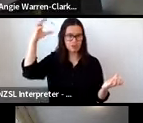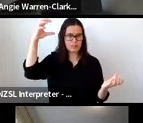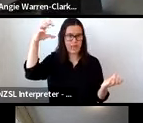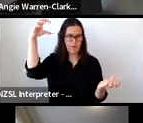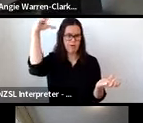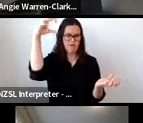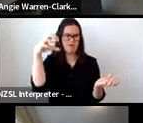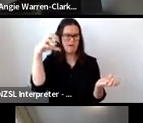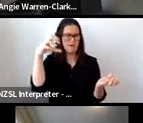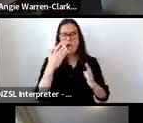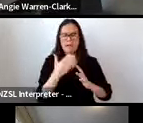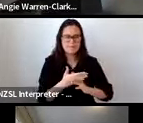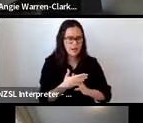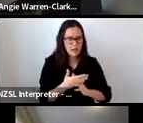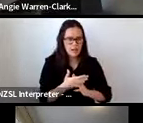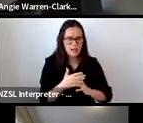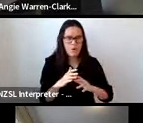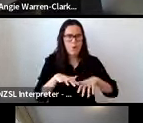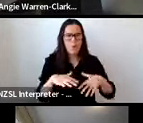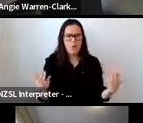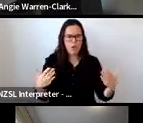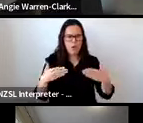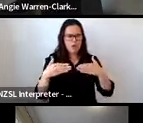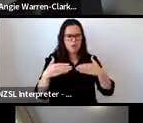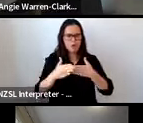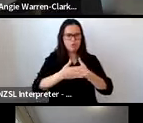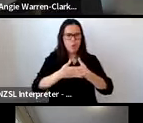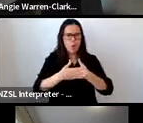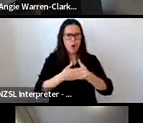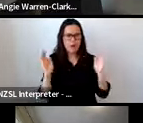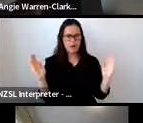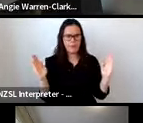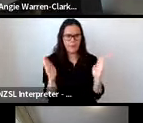into properties. It's just,